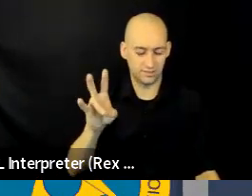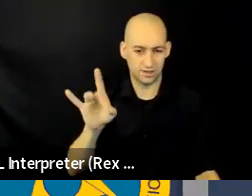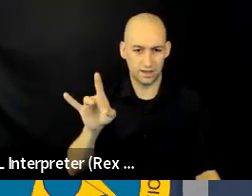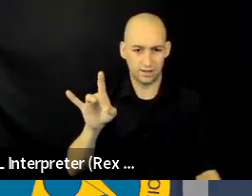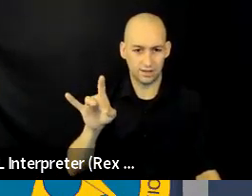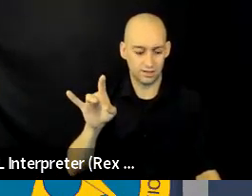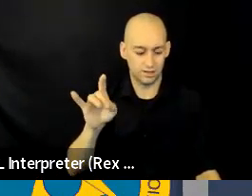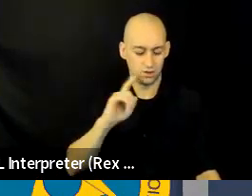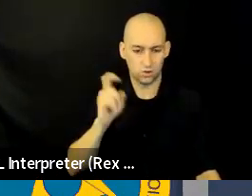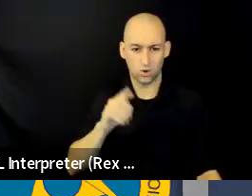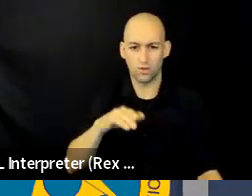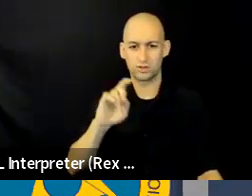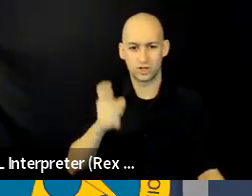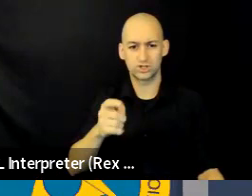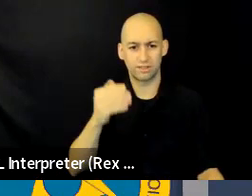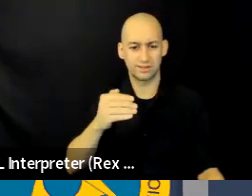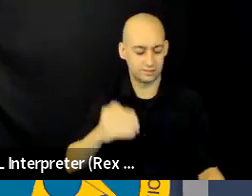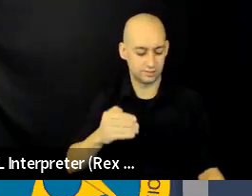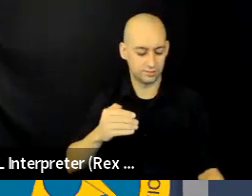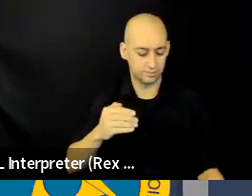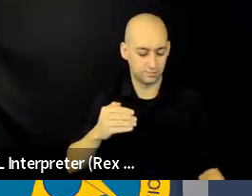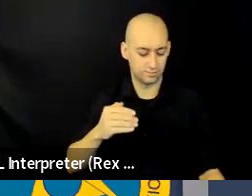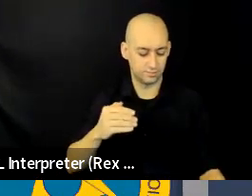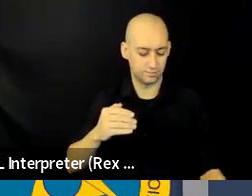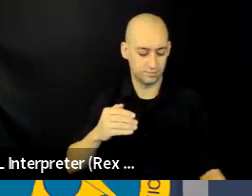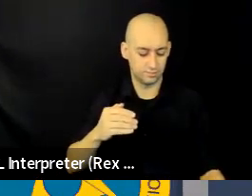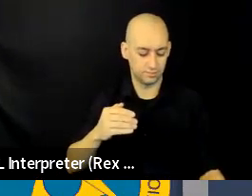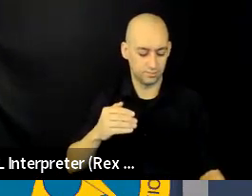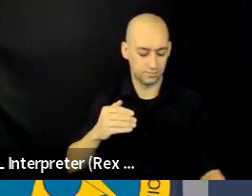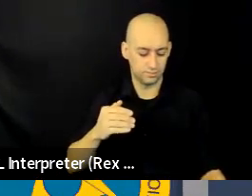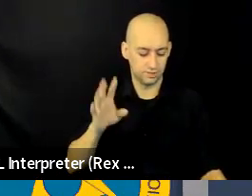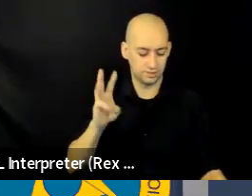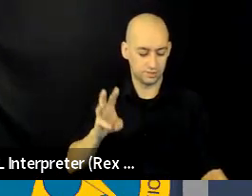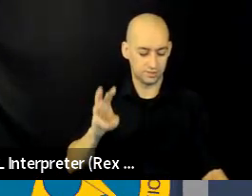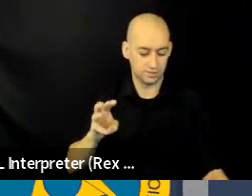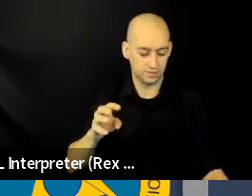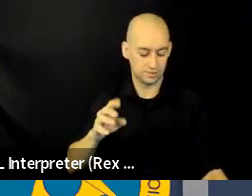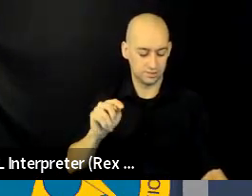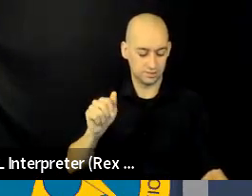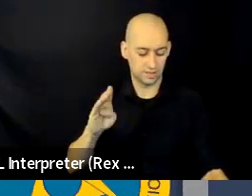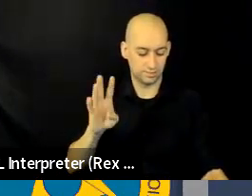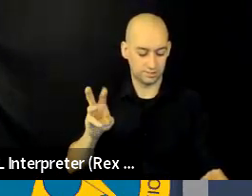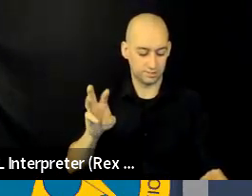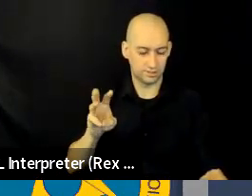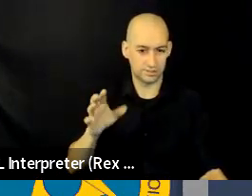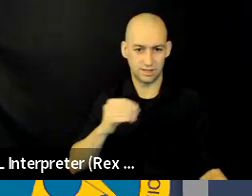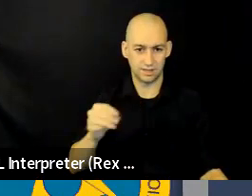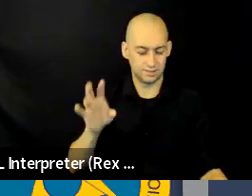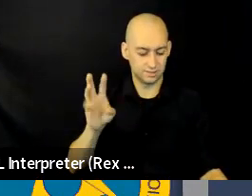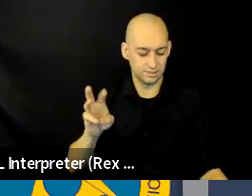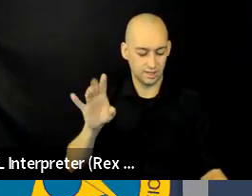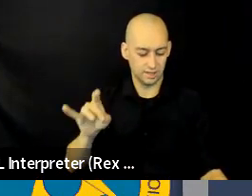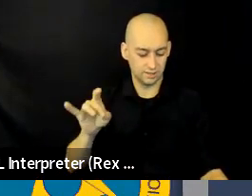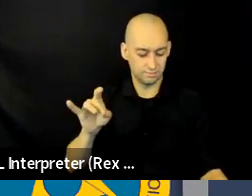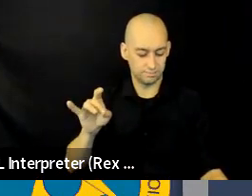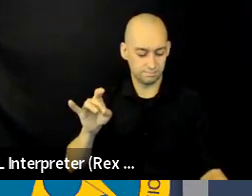list. A few highlights of these items: tabs 68, 69, 70, and 71